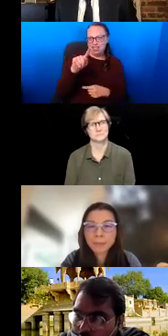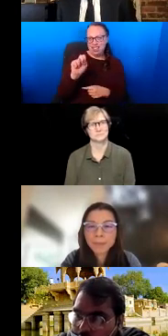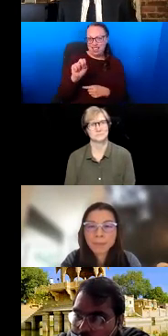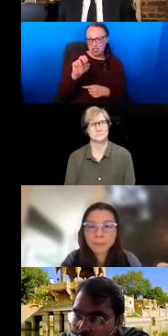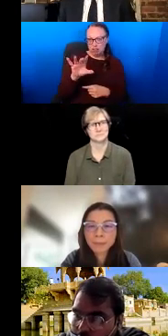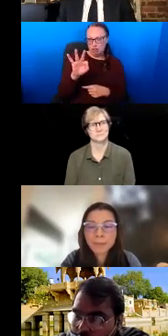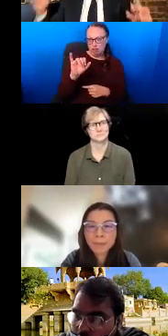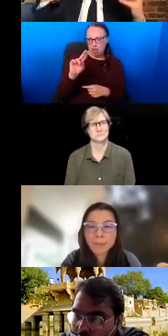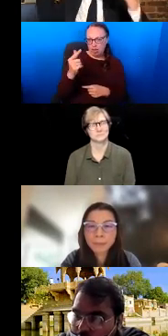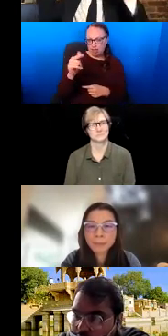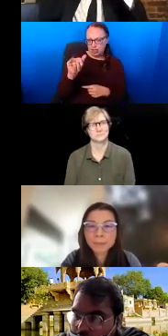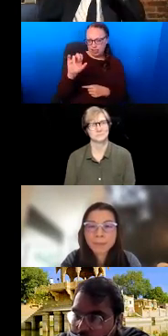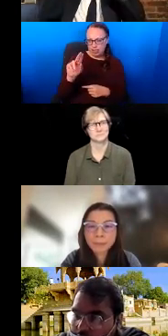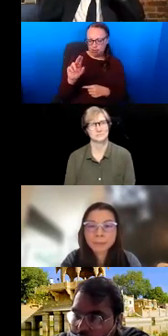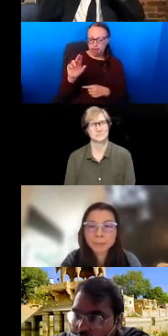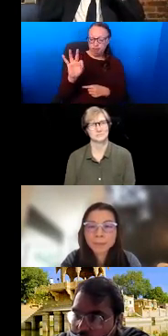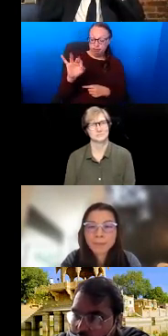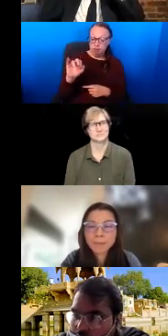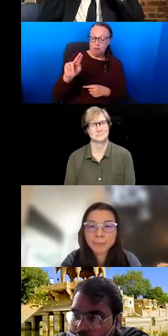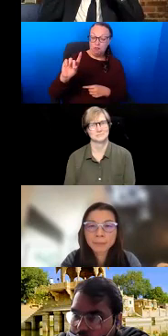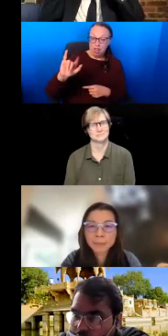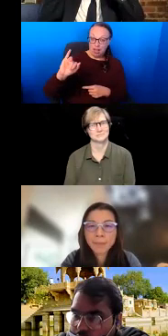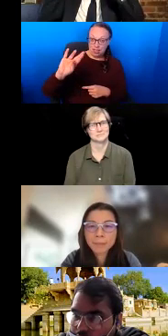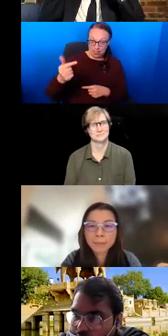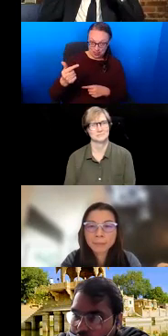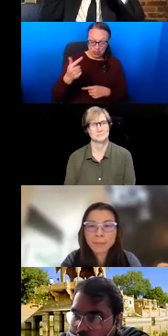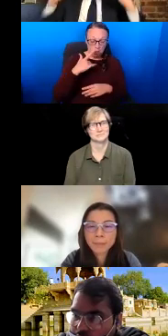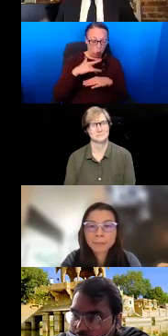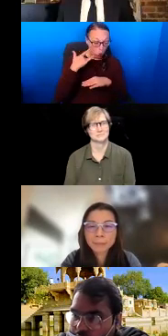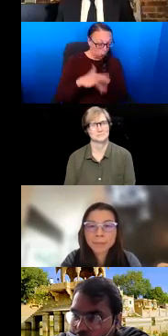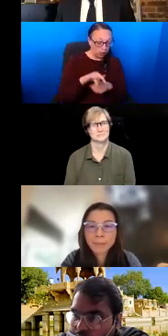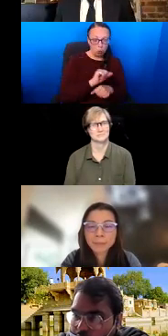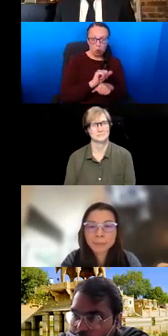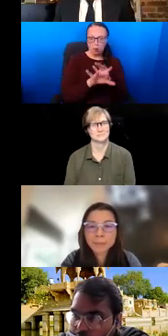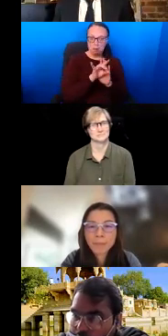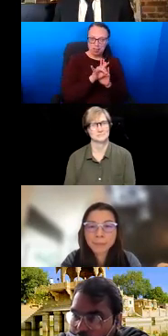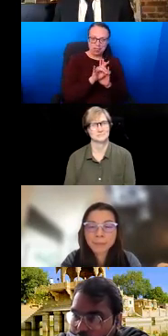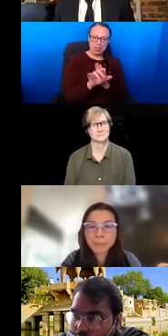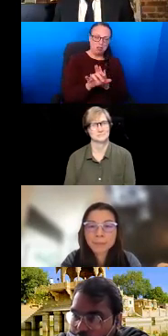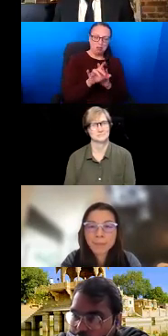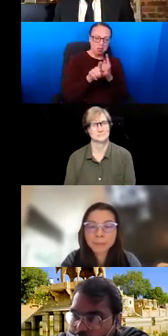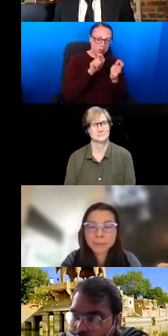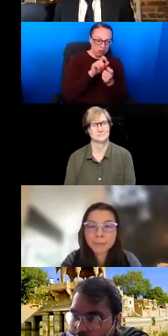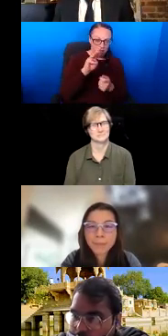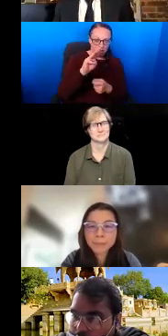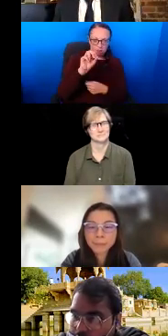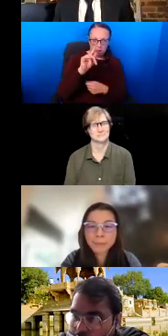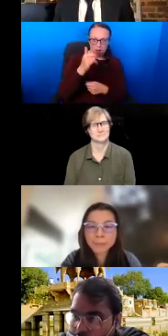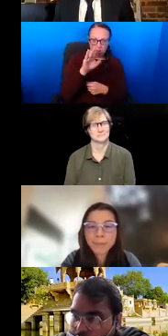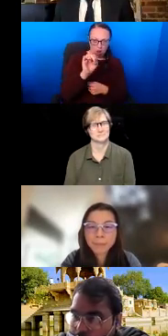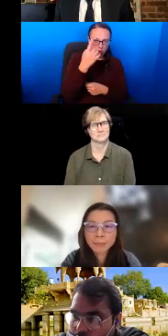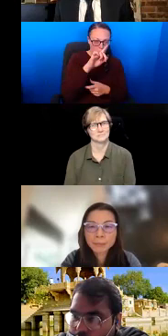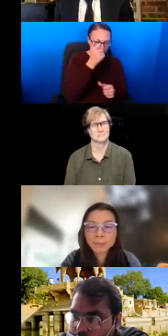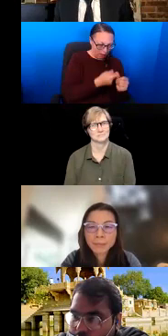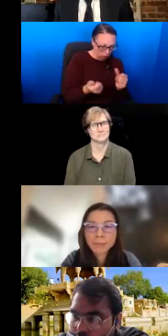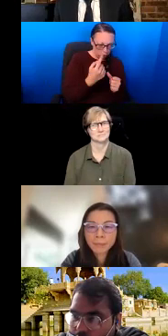least in our early work, we chose a montage for everyone, but we tried to ensure with finite element modeling